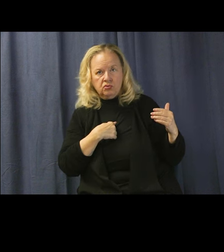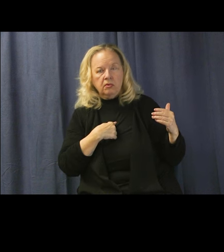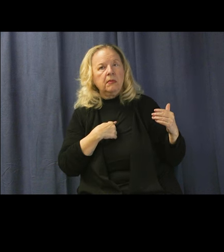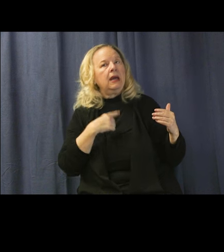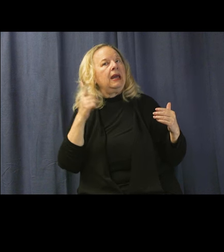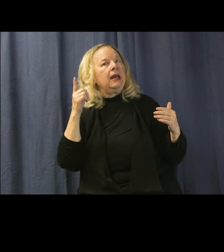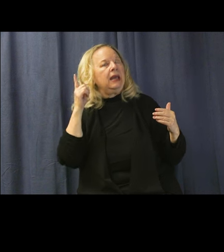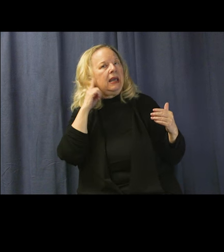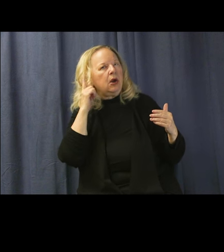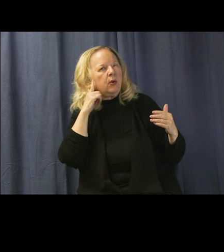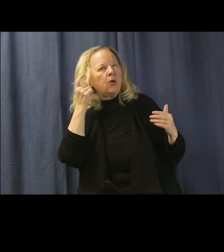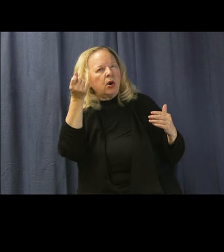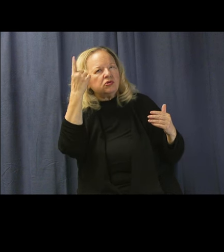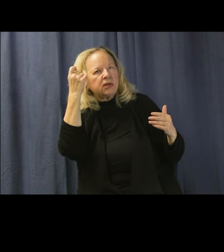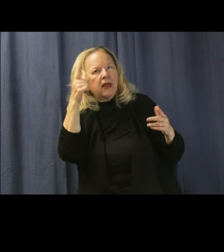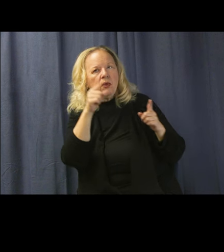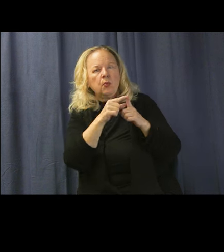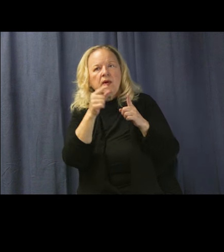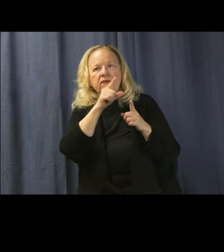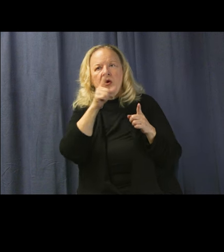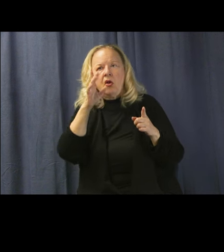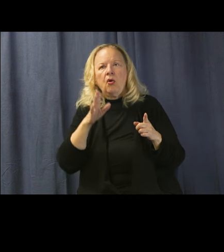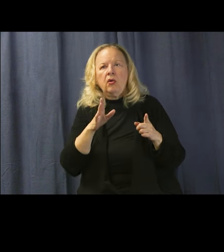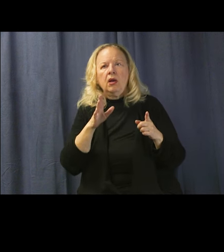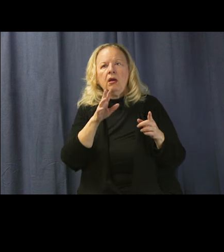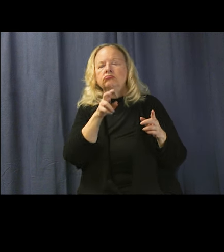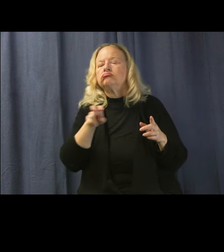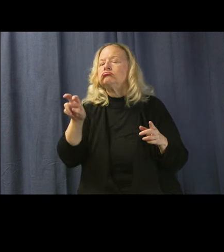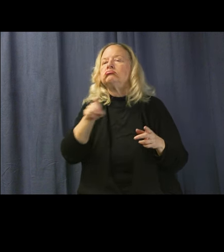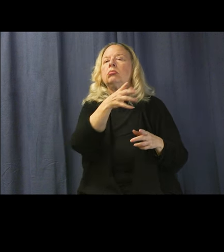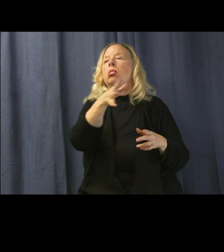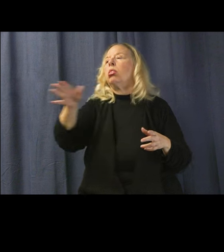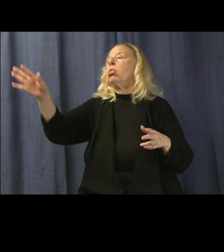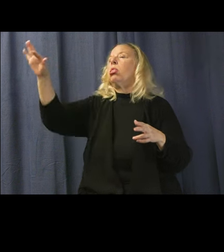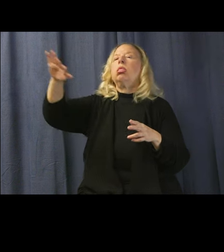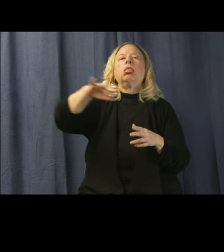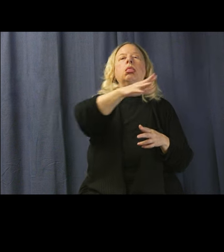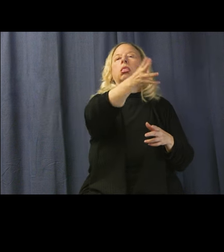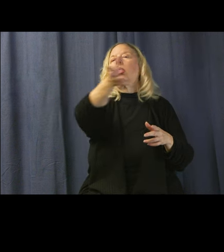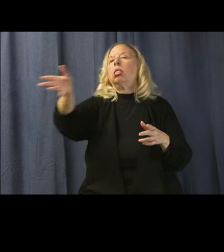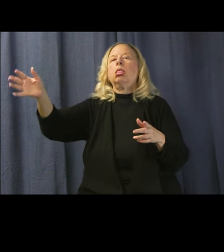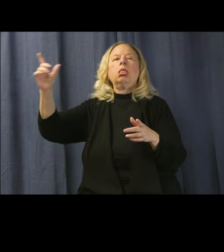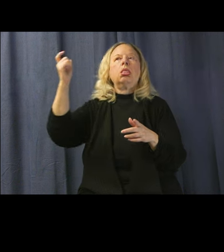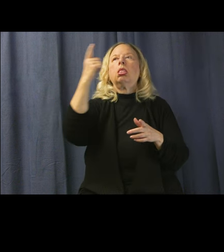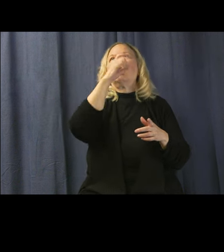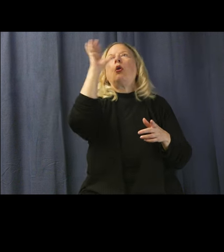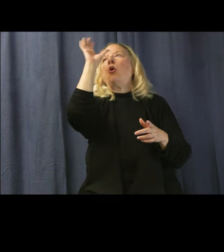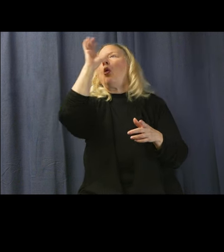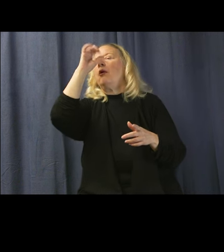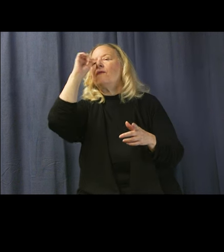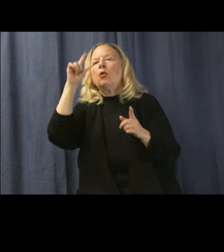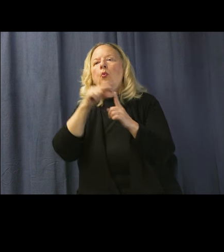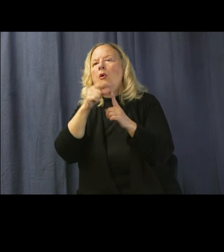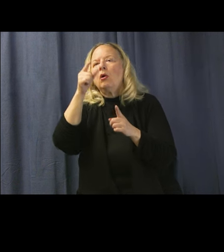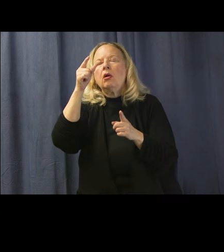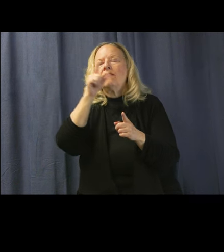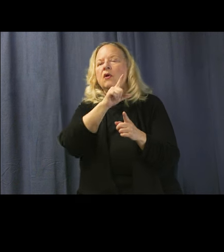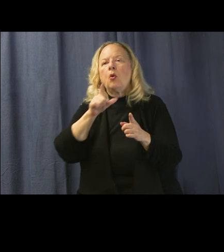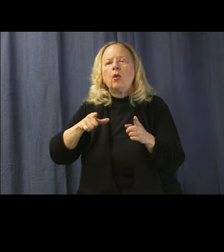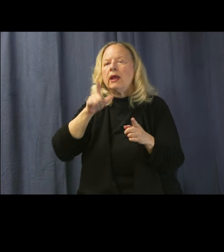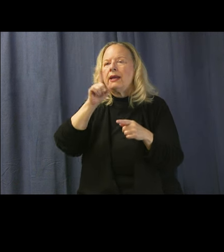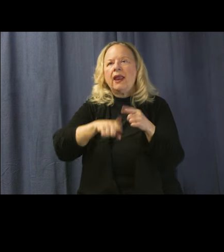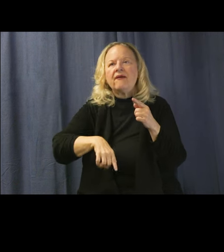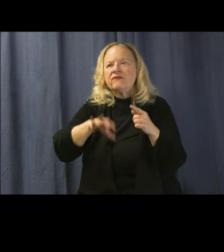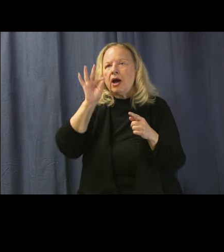but of hearing the words of the Lord. They're going to wander from sea to sea, north even to the east. They'll run to and fro to seek the word of the Lord, and they're not going to find